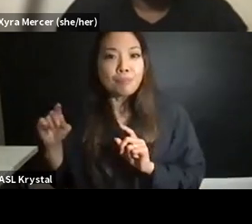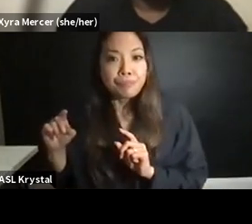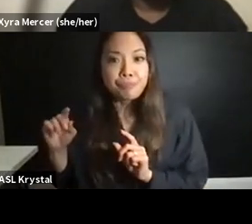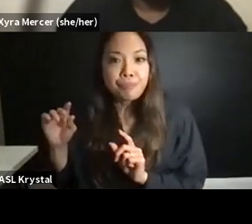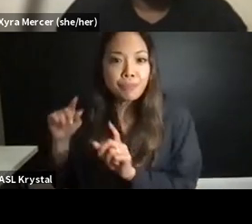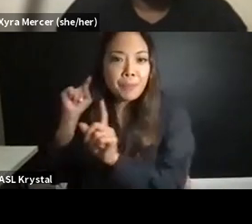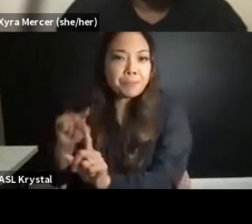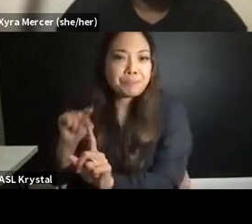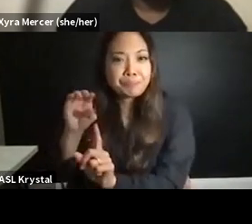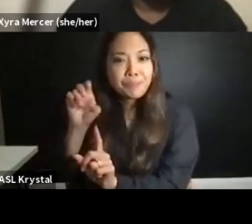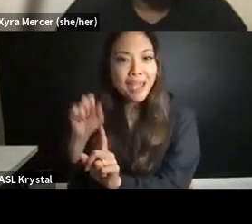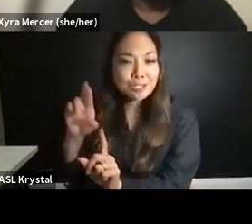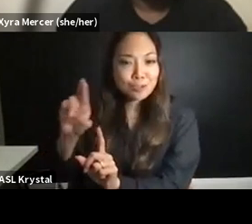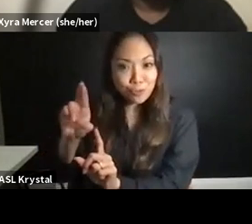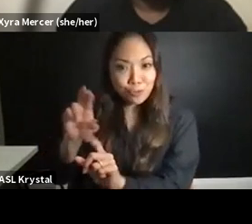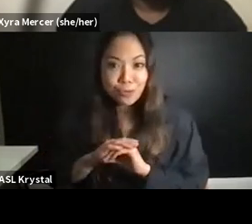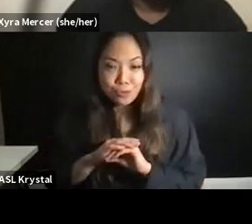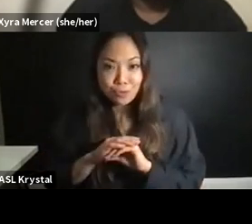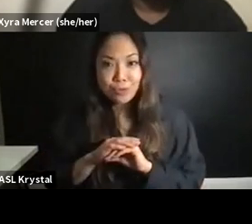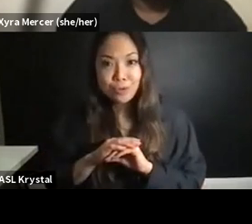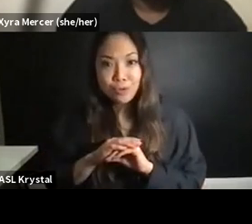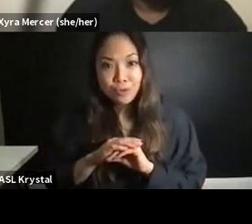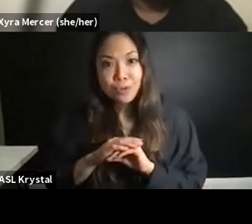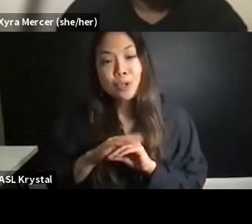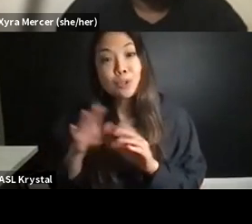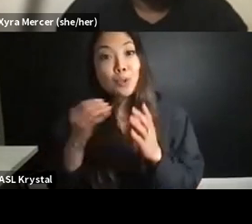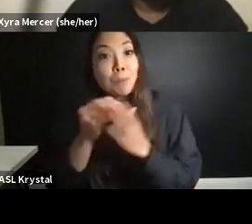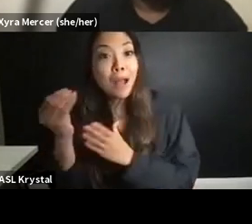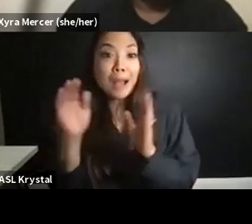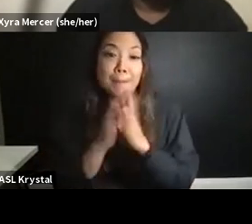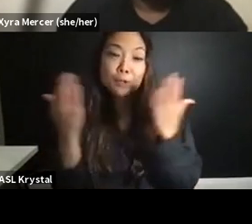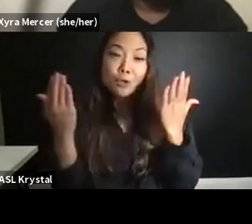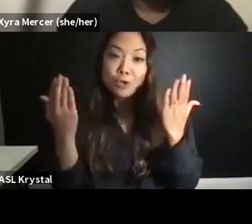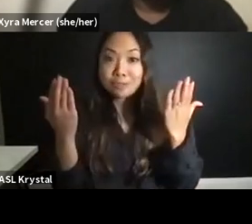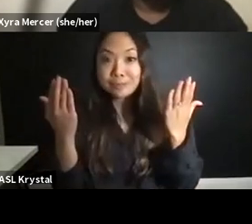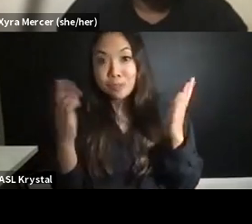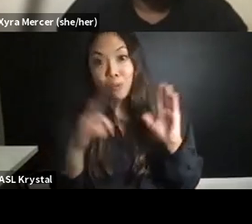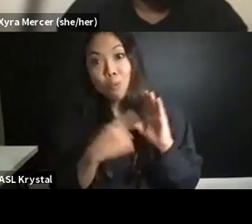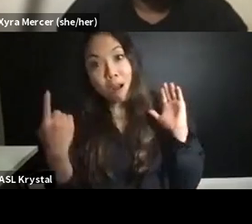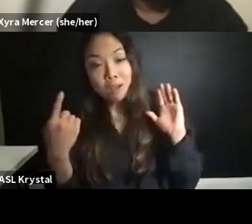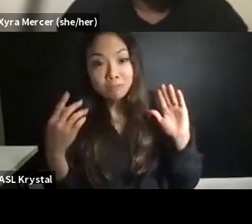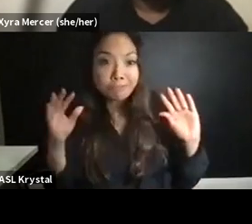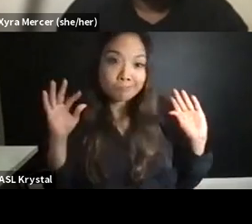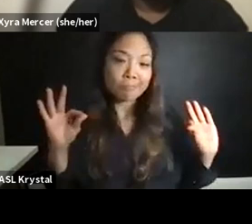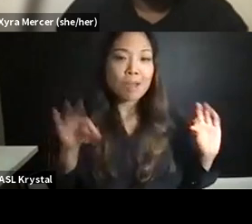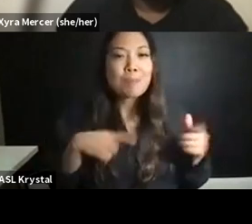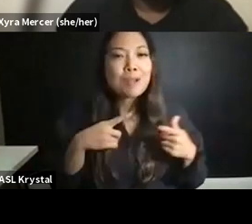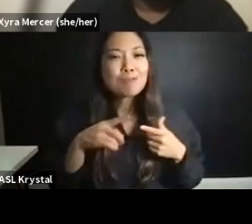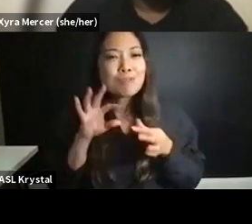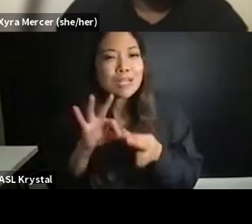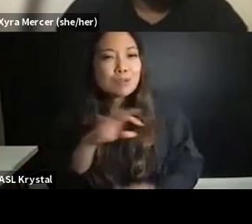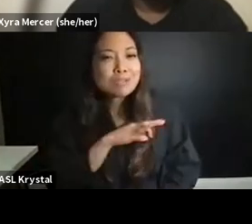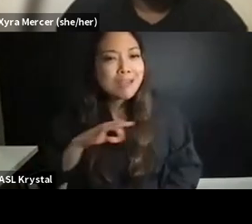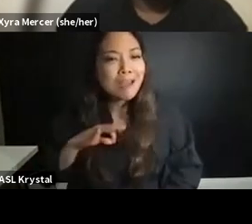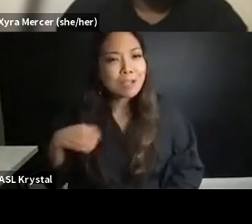this is you buy the books once and you kind of keep refreshing the population but in terms of the staffing are we worried